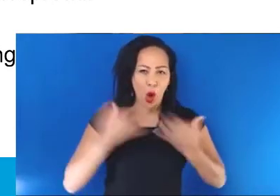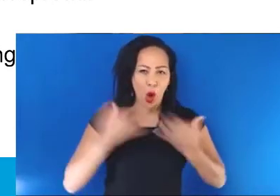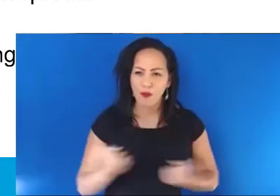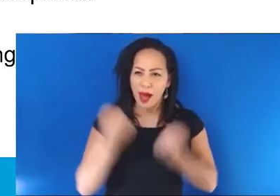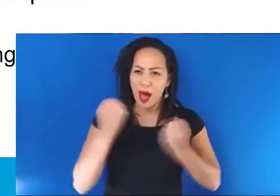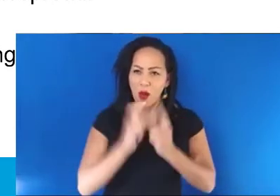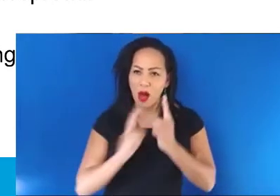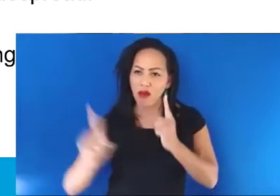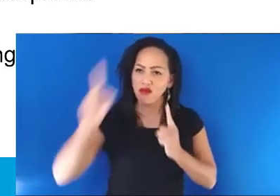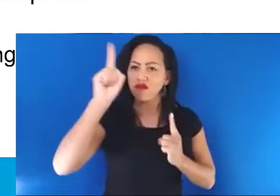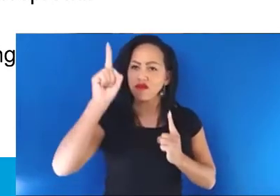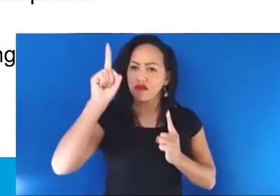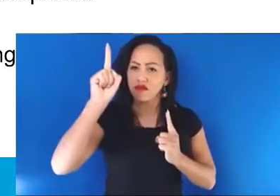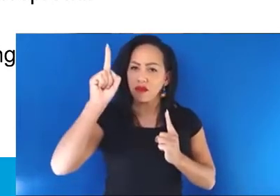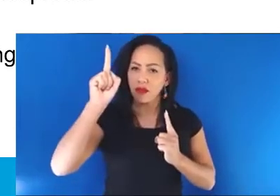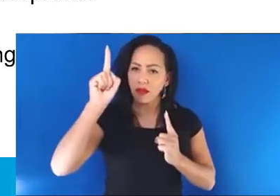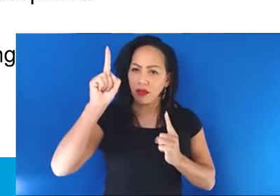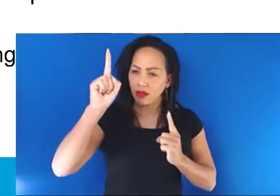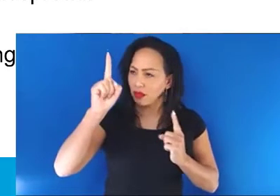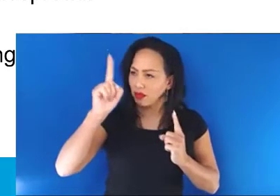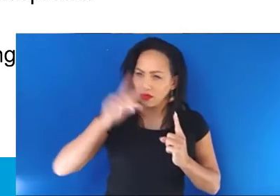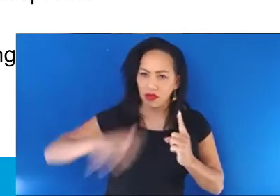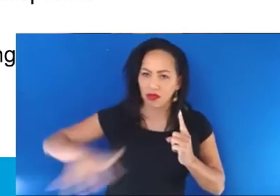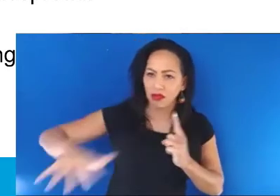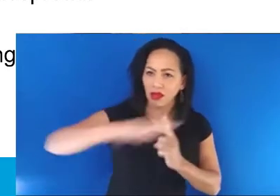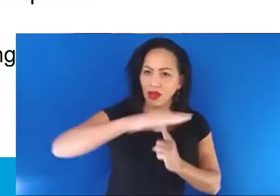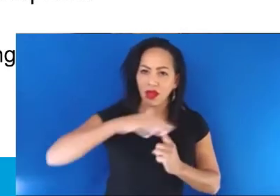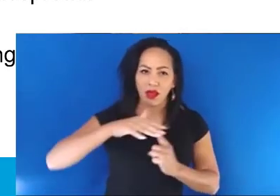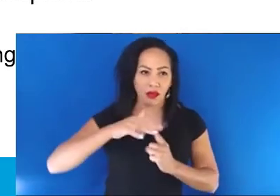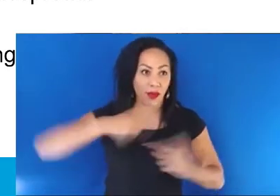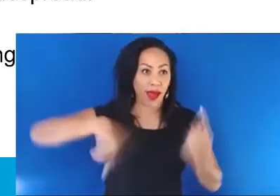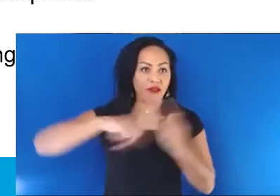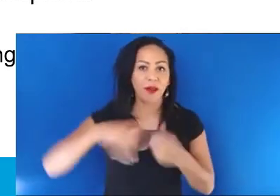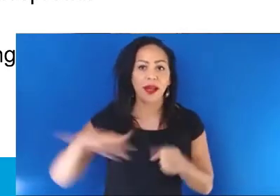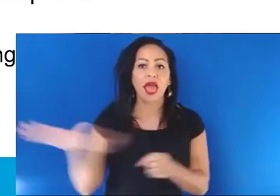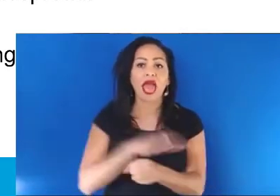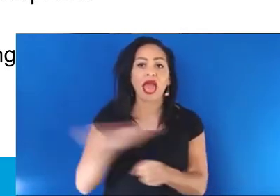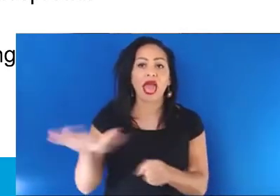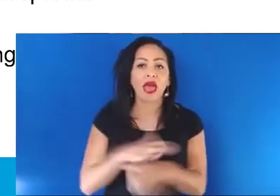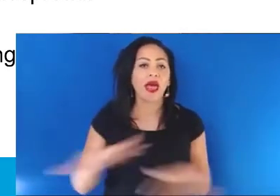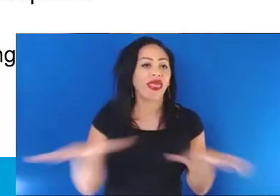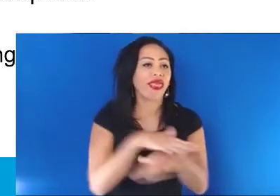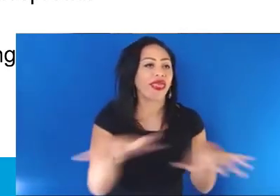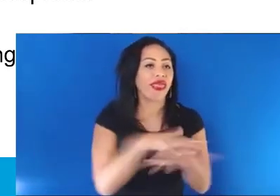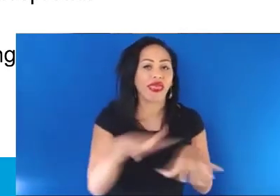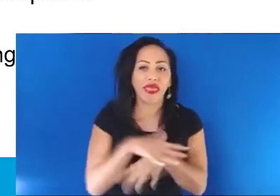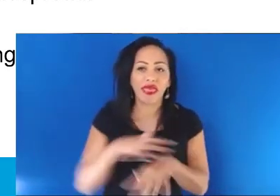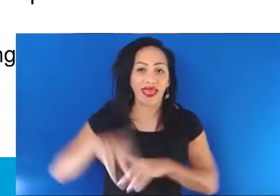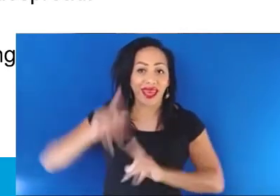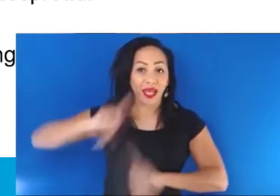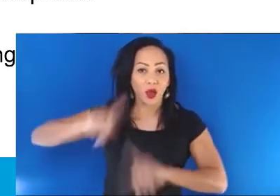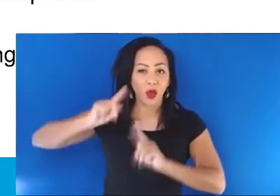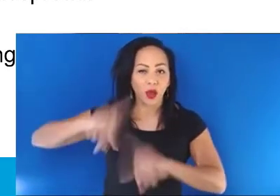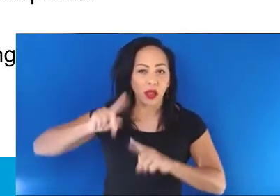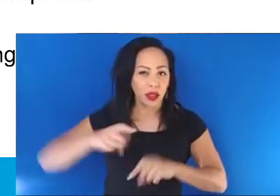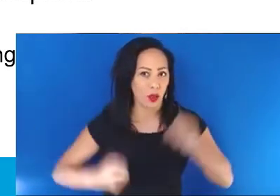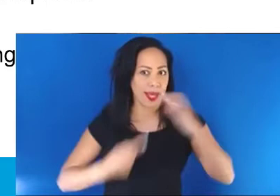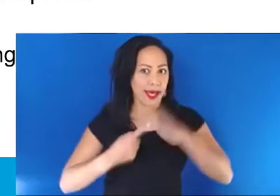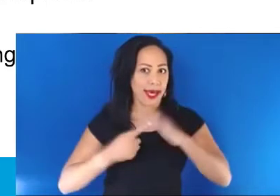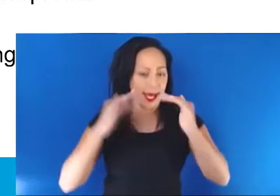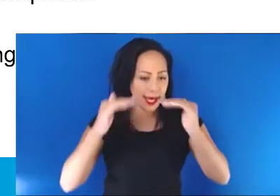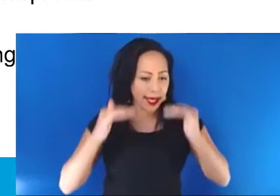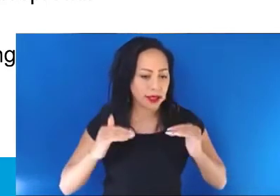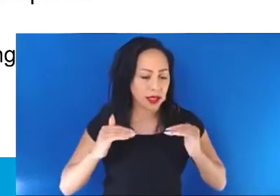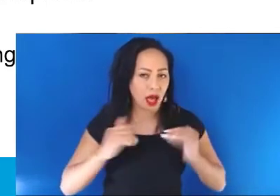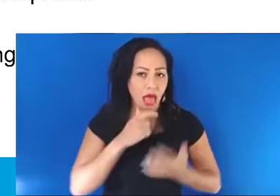work that were widespread but were kind of glossed over and ignored. So there were some key insights there that were very